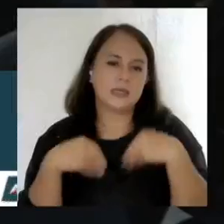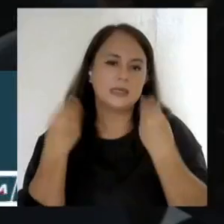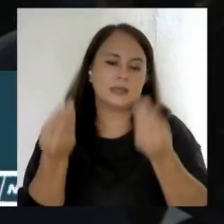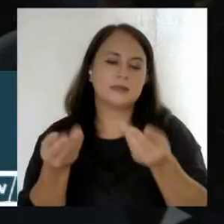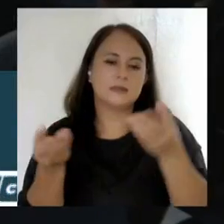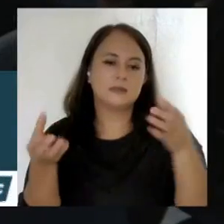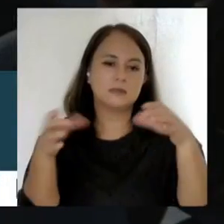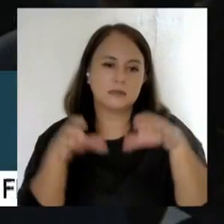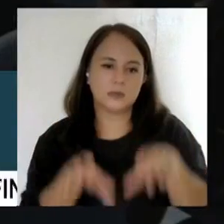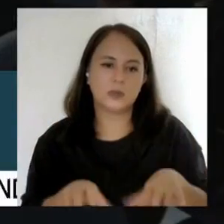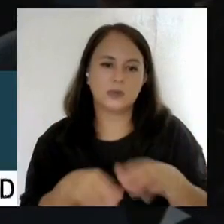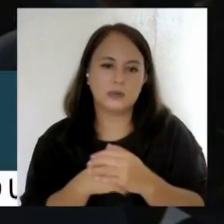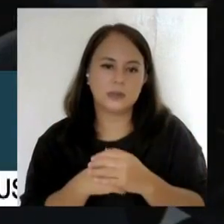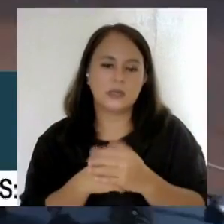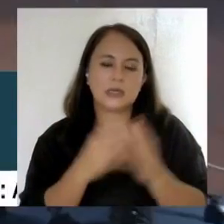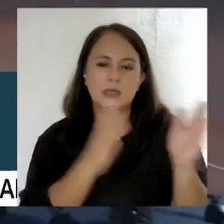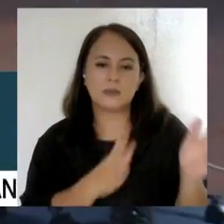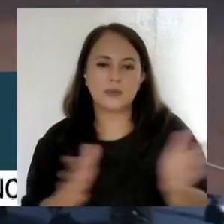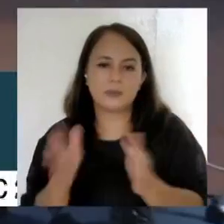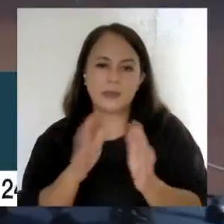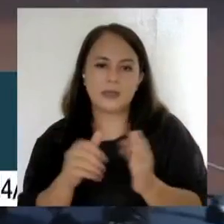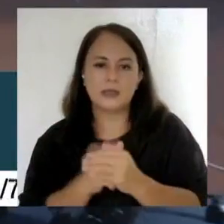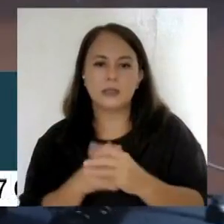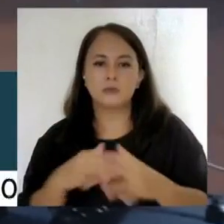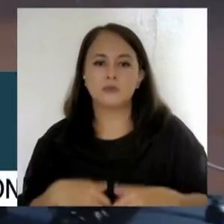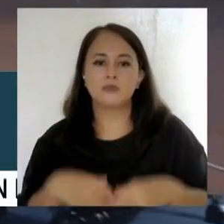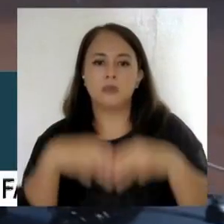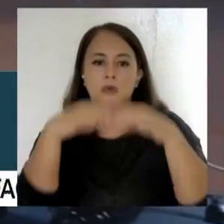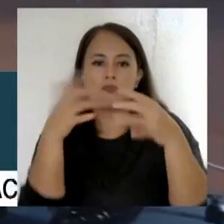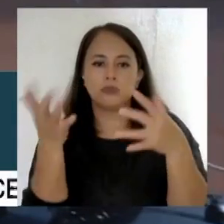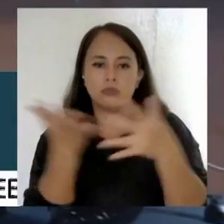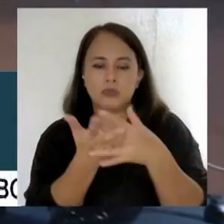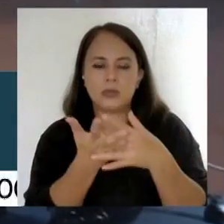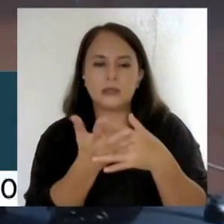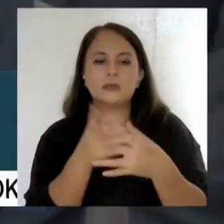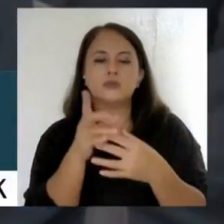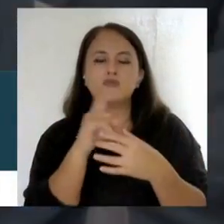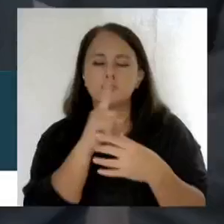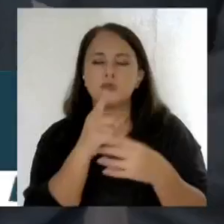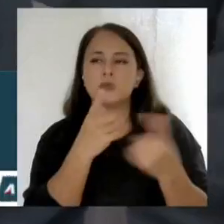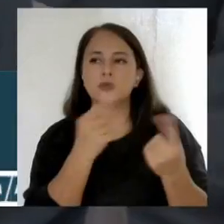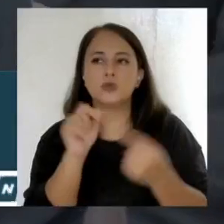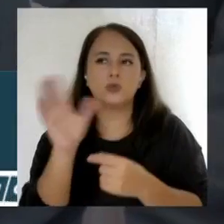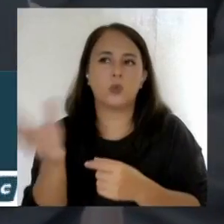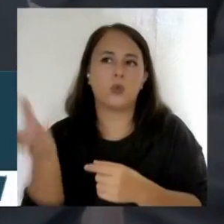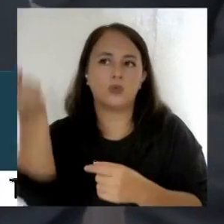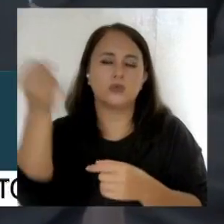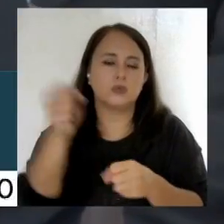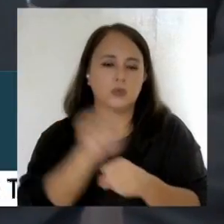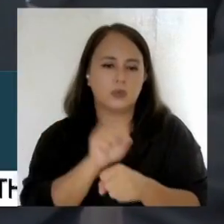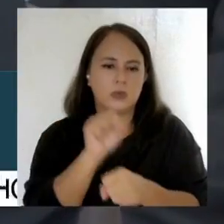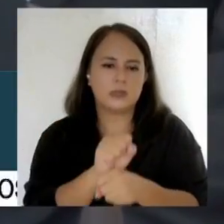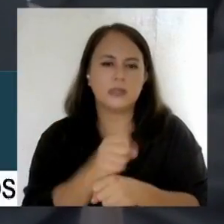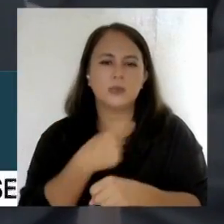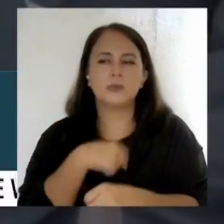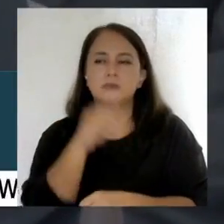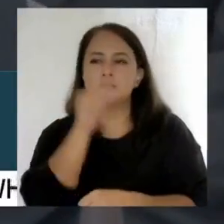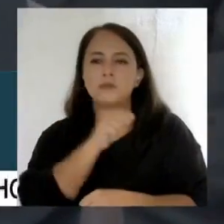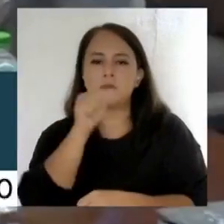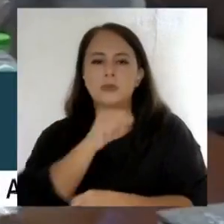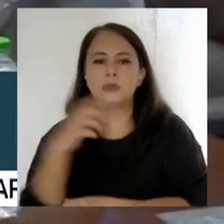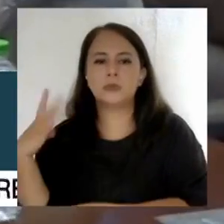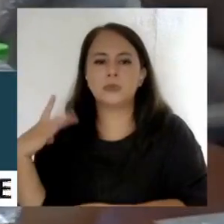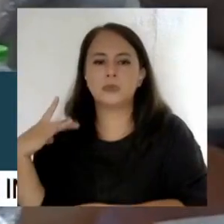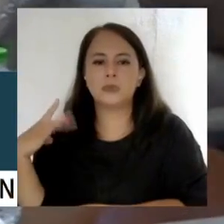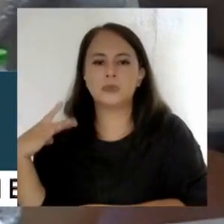na nag-prepare po at nag-build up ng case na gawin talaga yung work nila. Mm. We are patiently waiting po because as I have